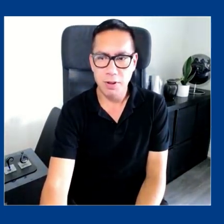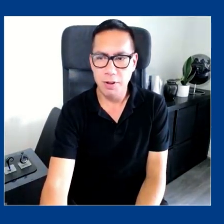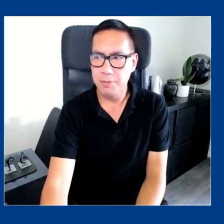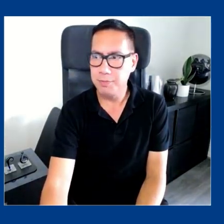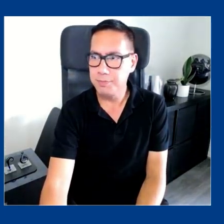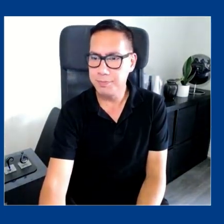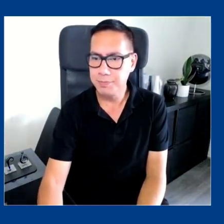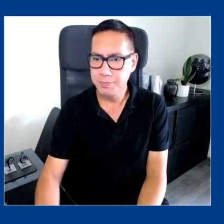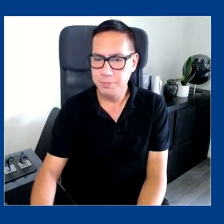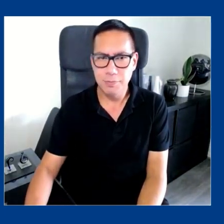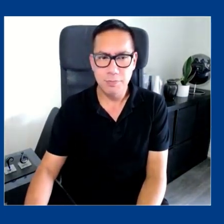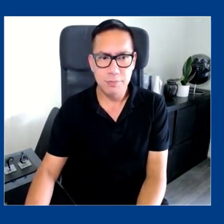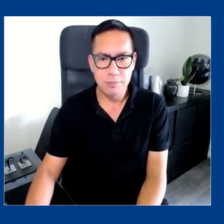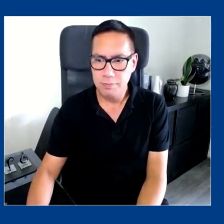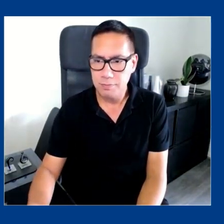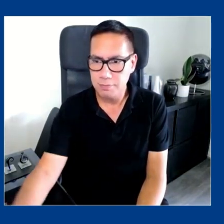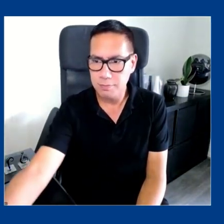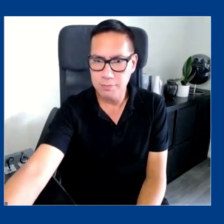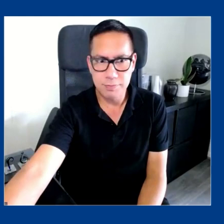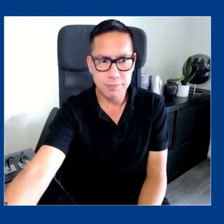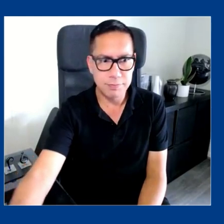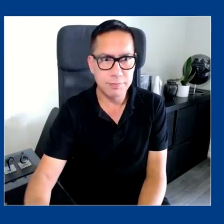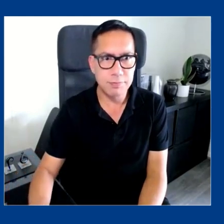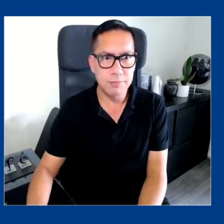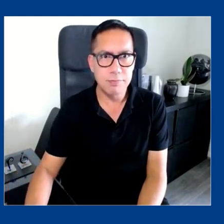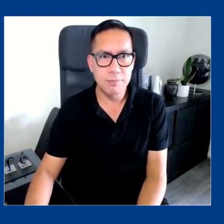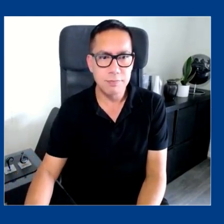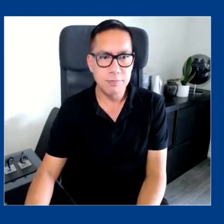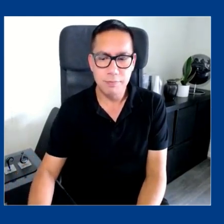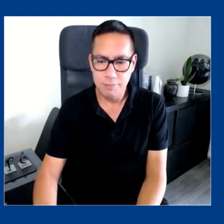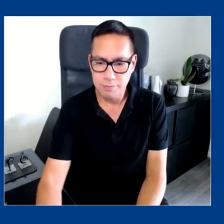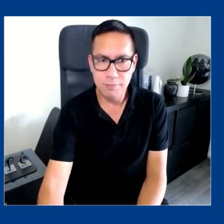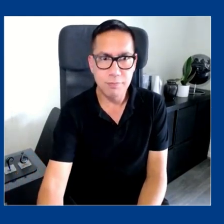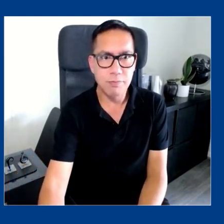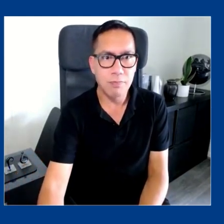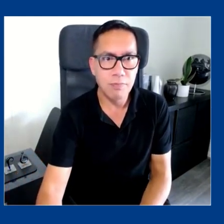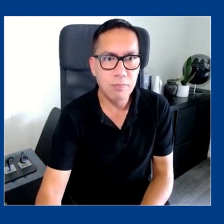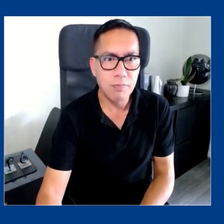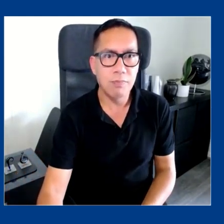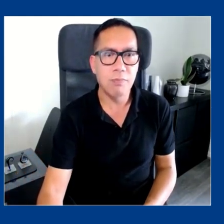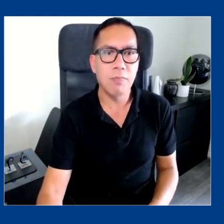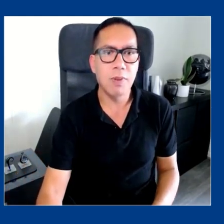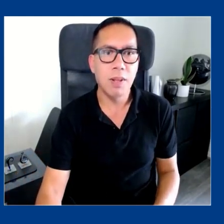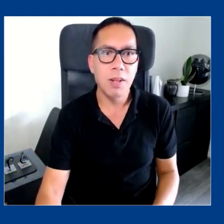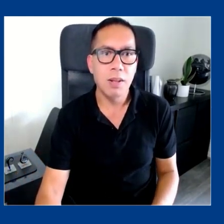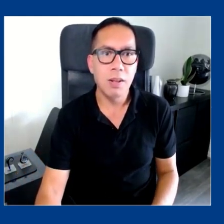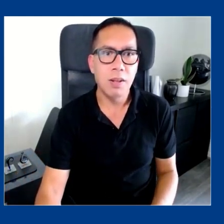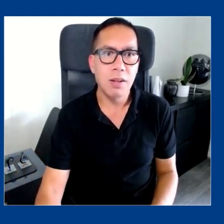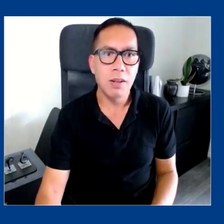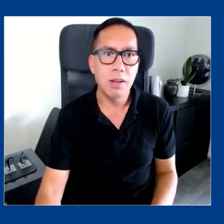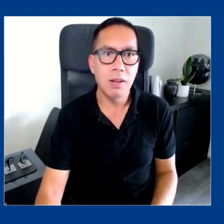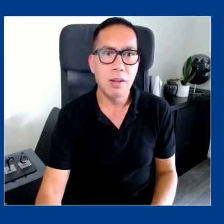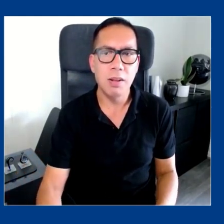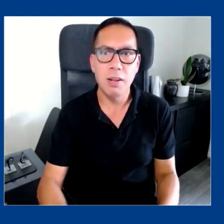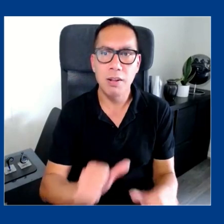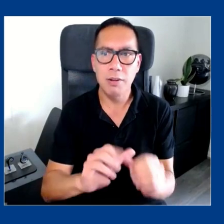a brilliant documentary of a now very rare